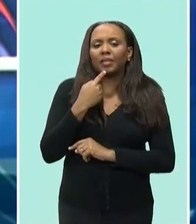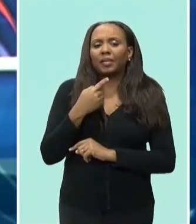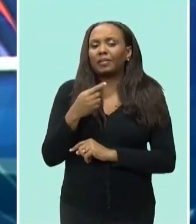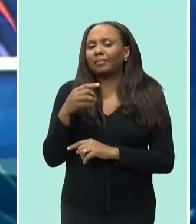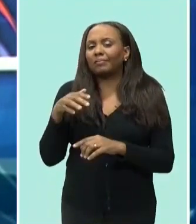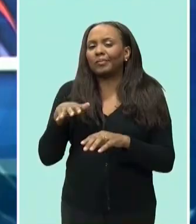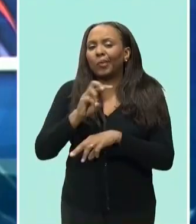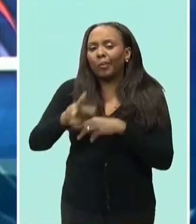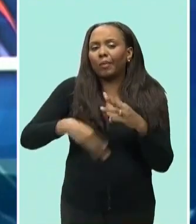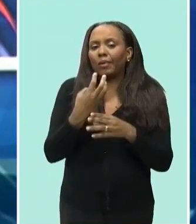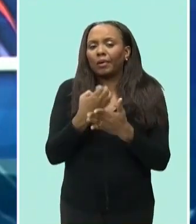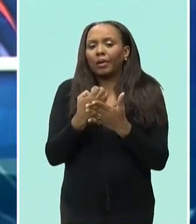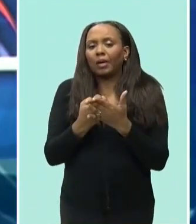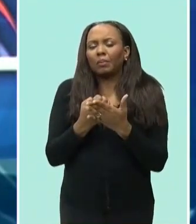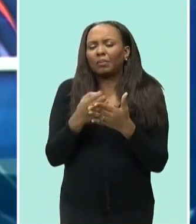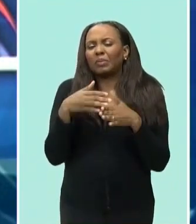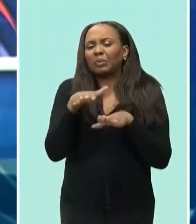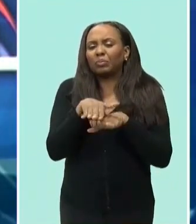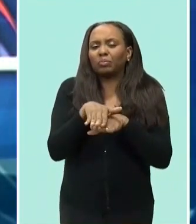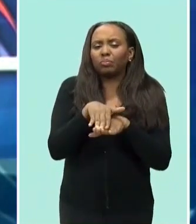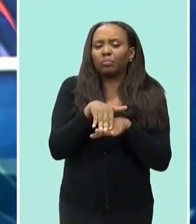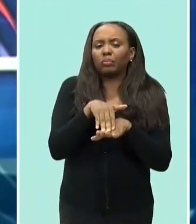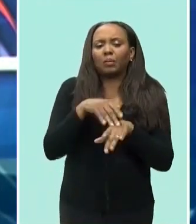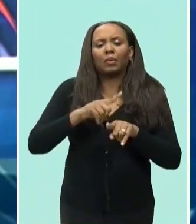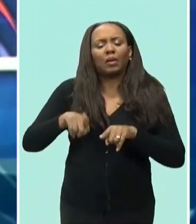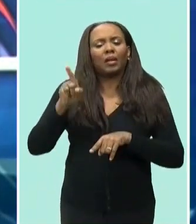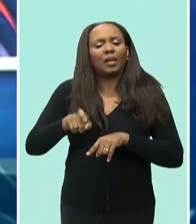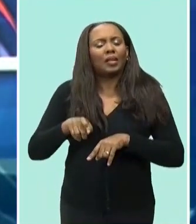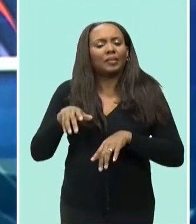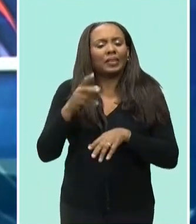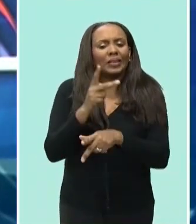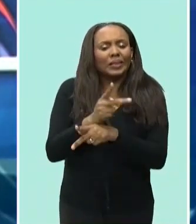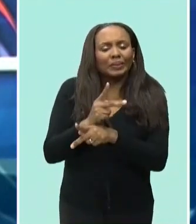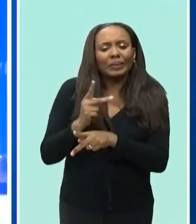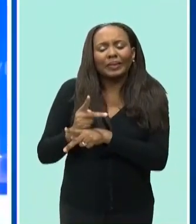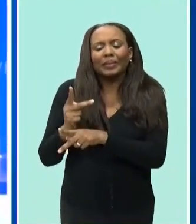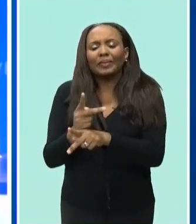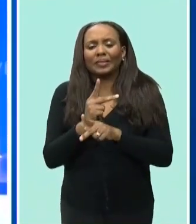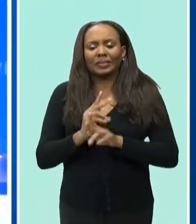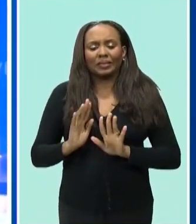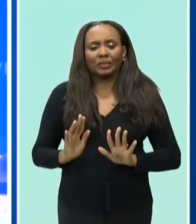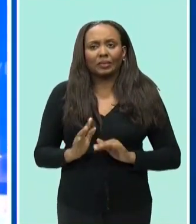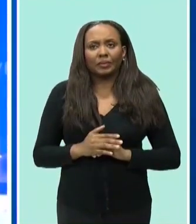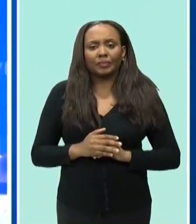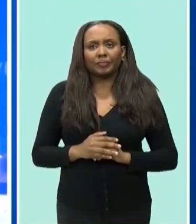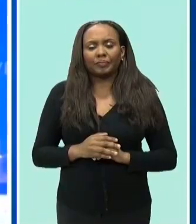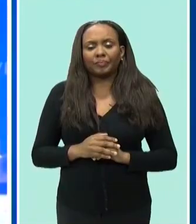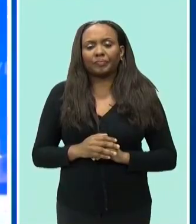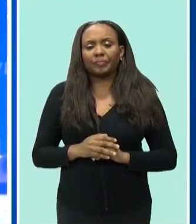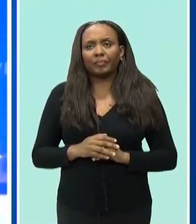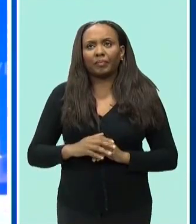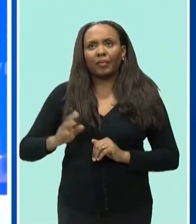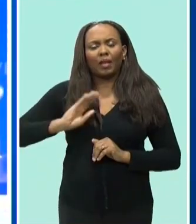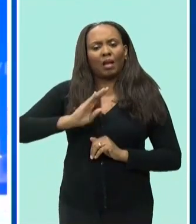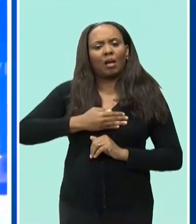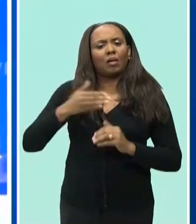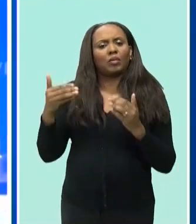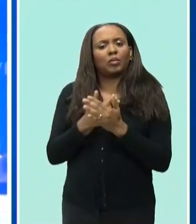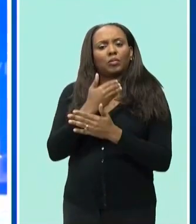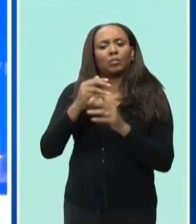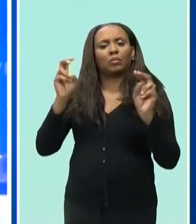and urged leaders to be careful in what she called a delicate moment. Our new World Economic